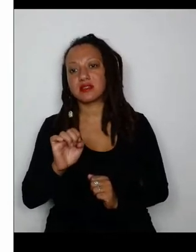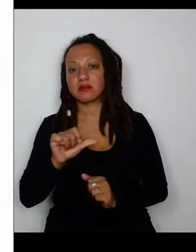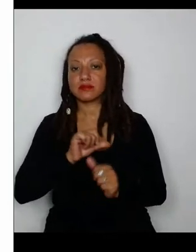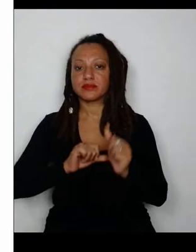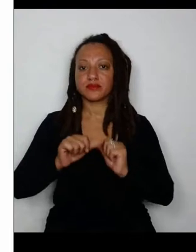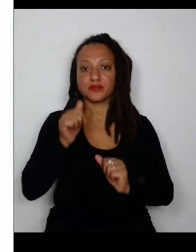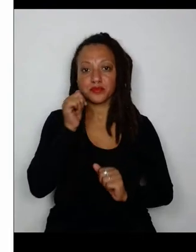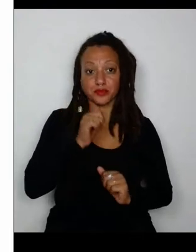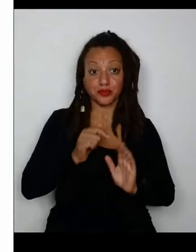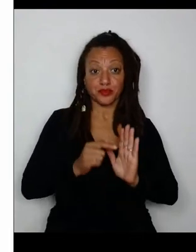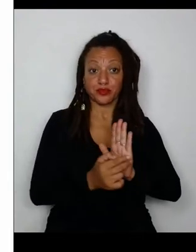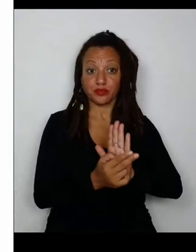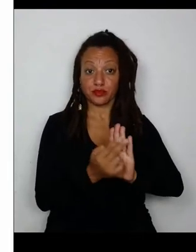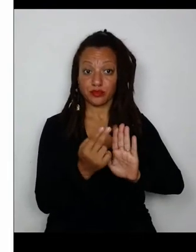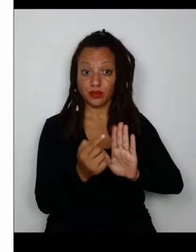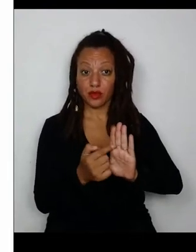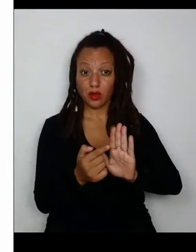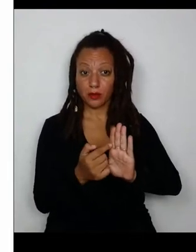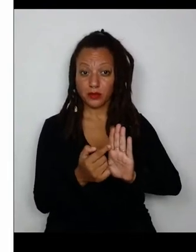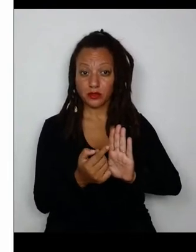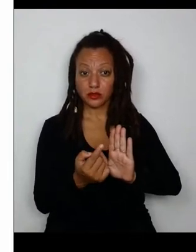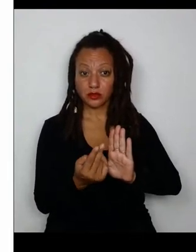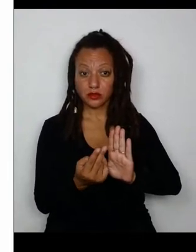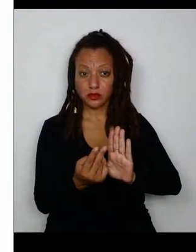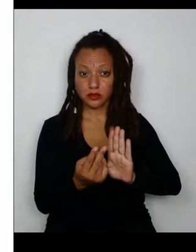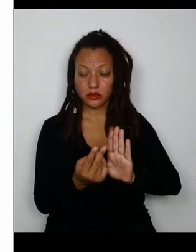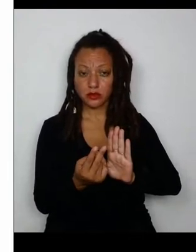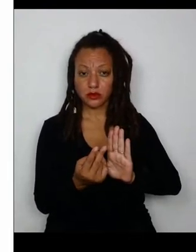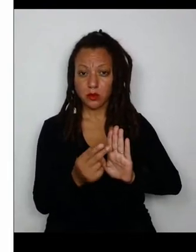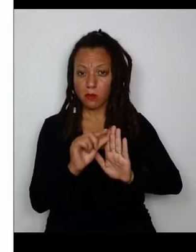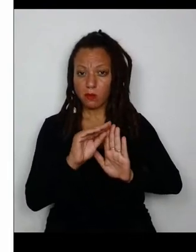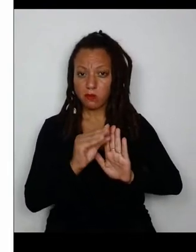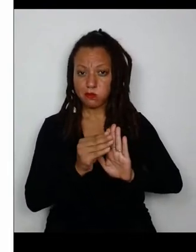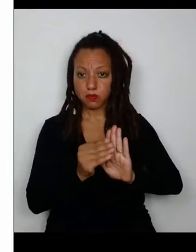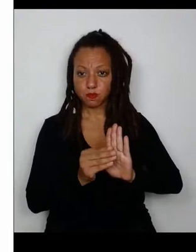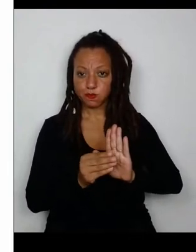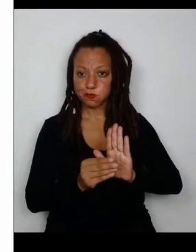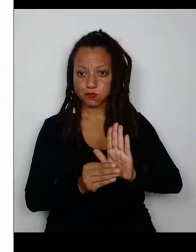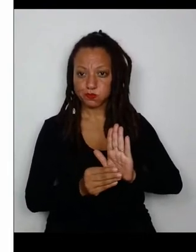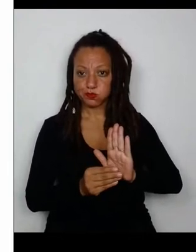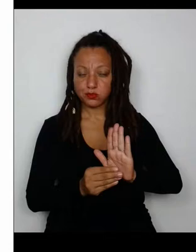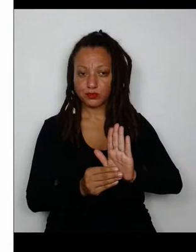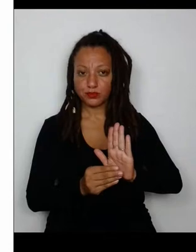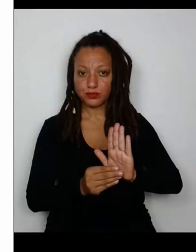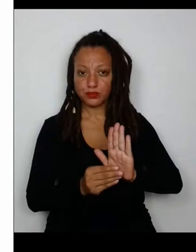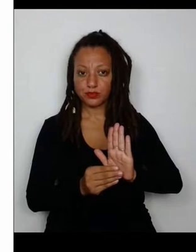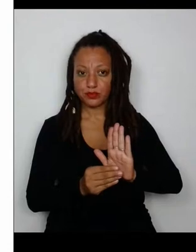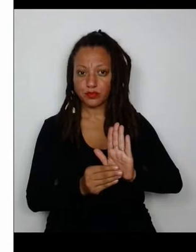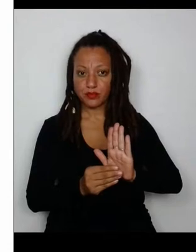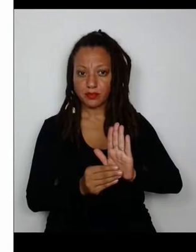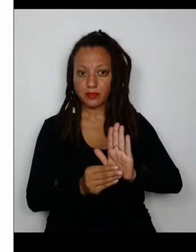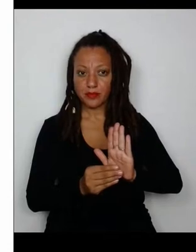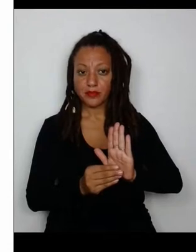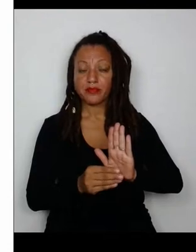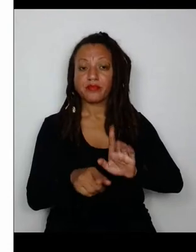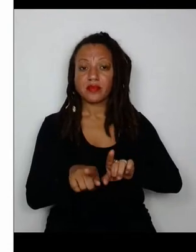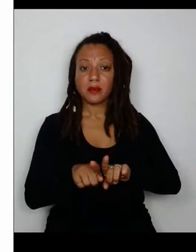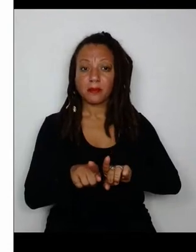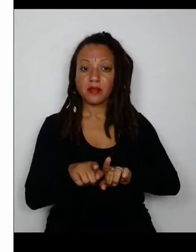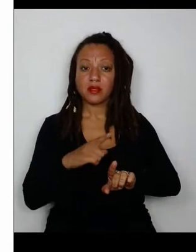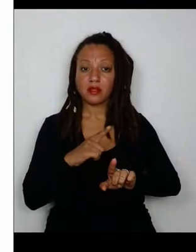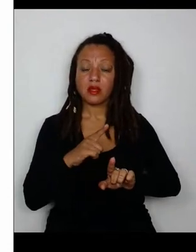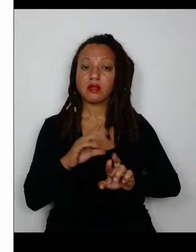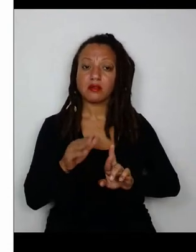the in the relief referencing a byzantine icons reliance on text the juxtaposition of